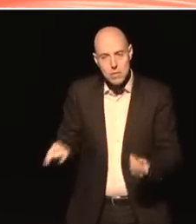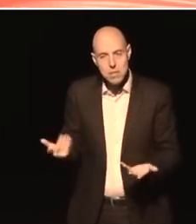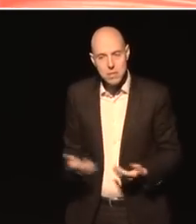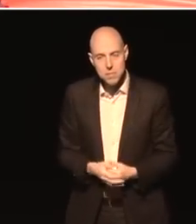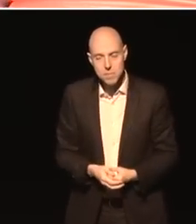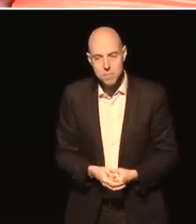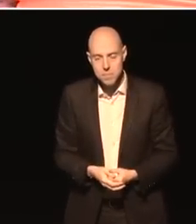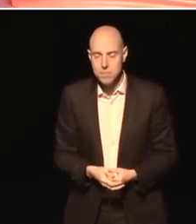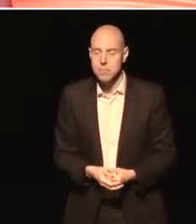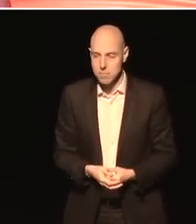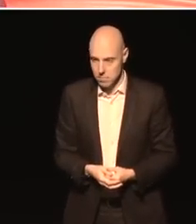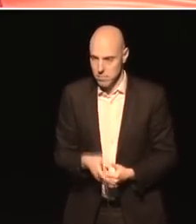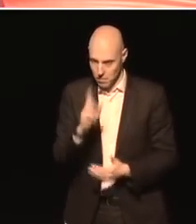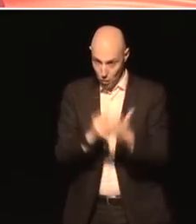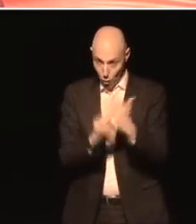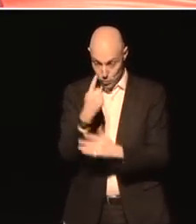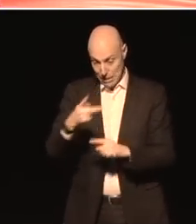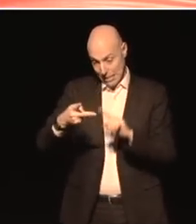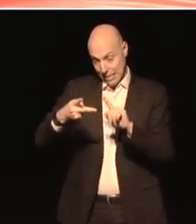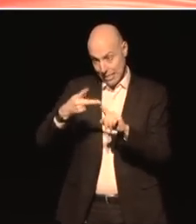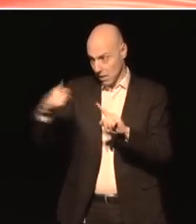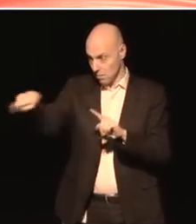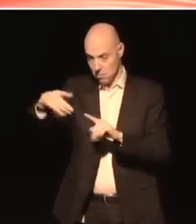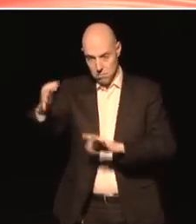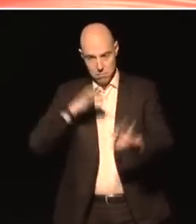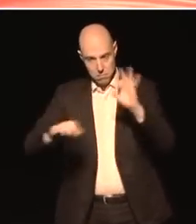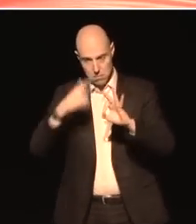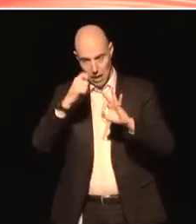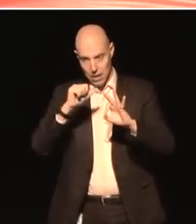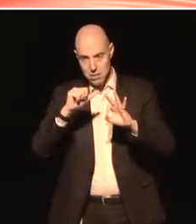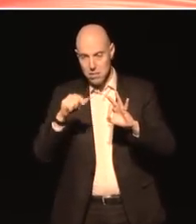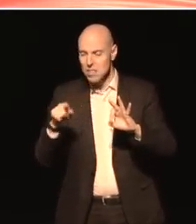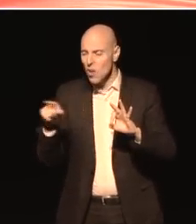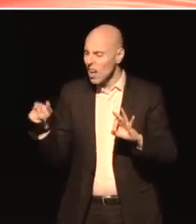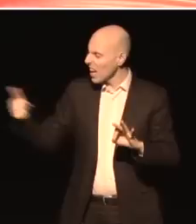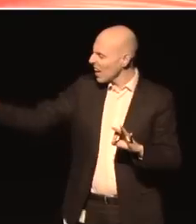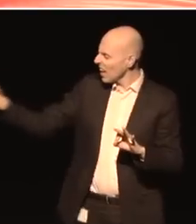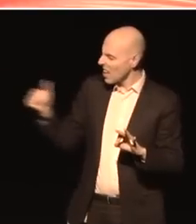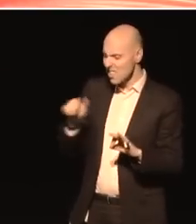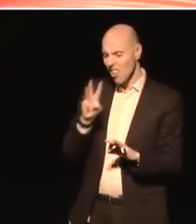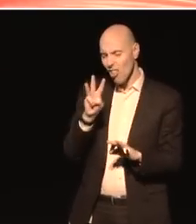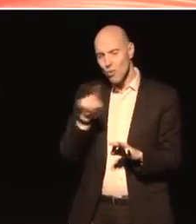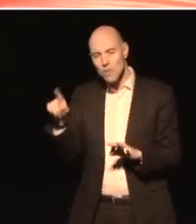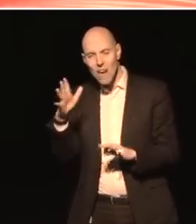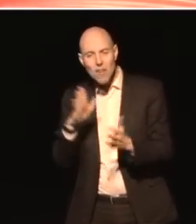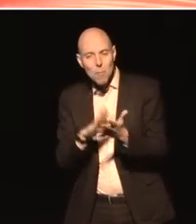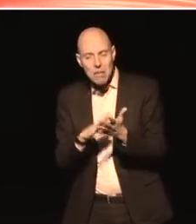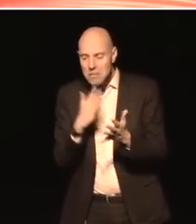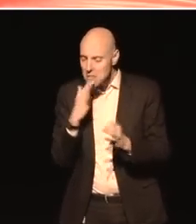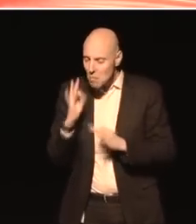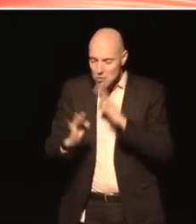There will be an opportunity for all of you to join in. Each of the panelists is going to speak for about 3 to 5 minutes. I'll ask each of them a couple of